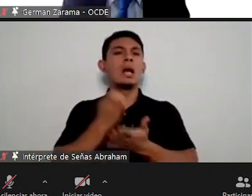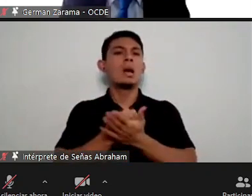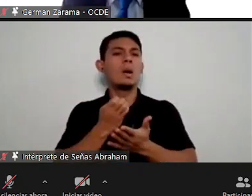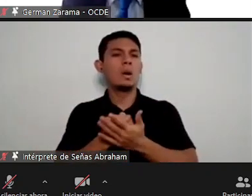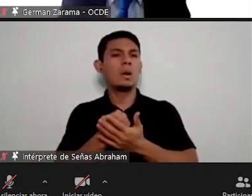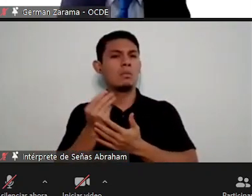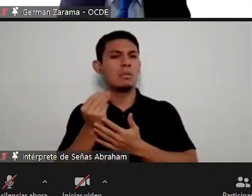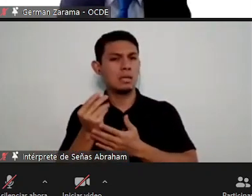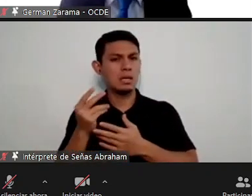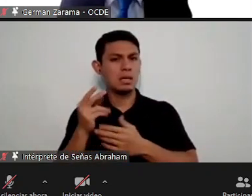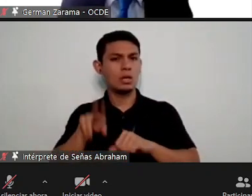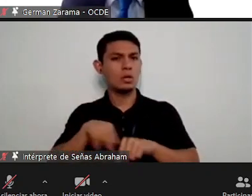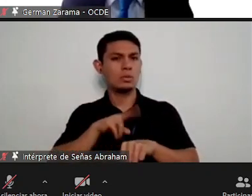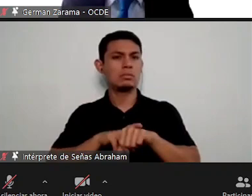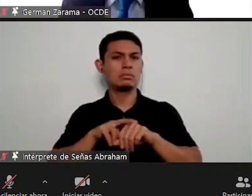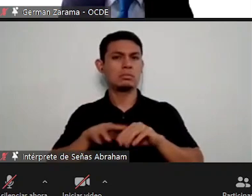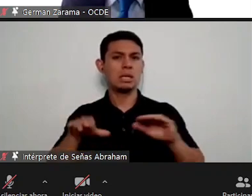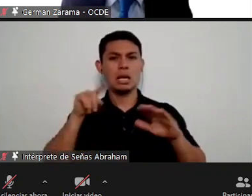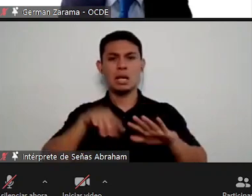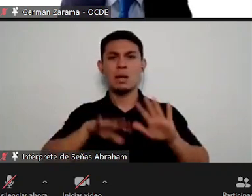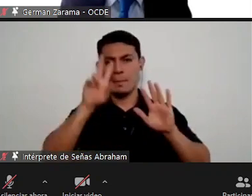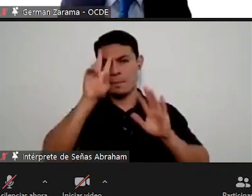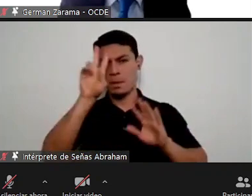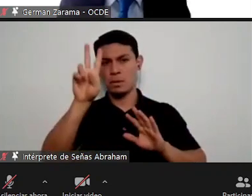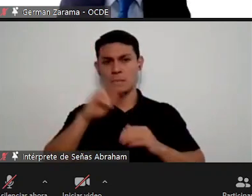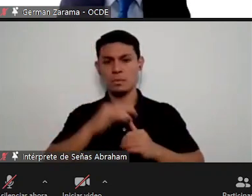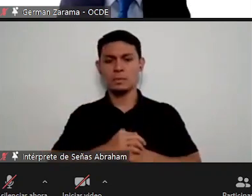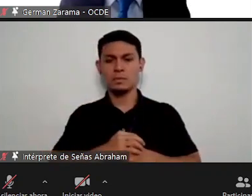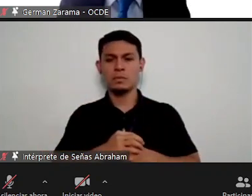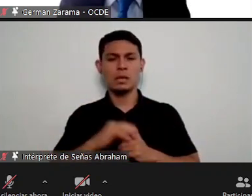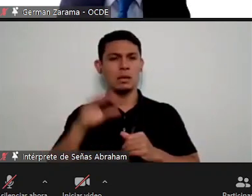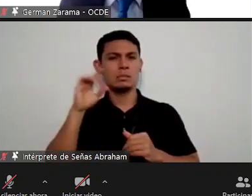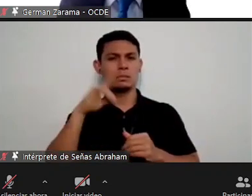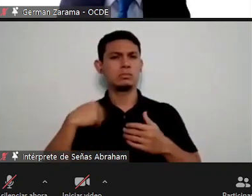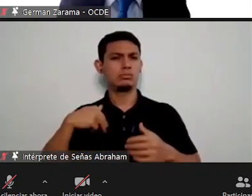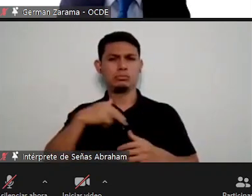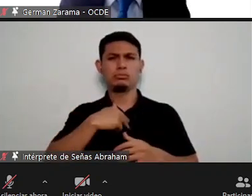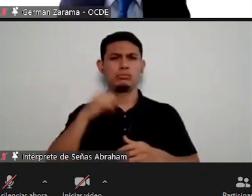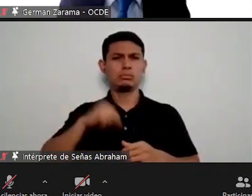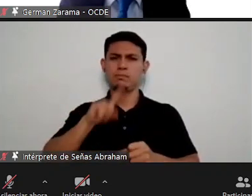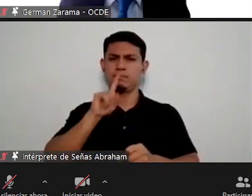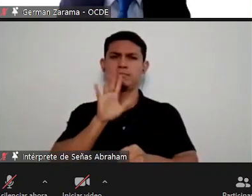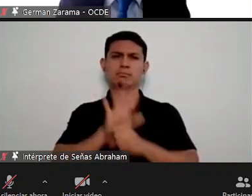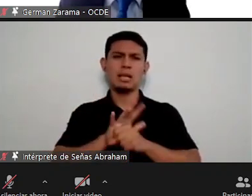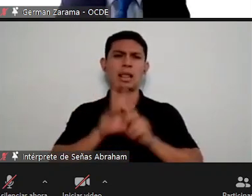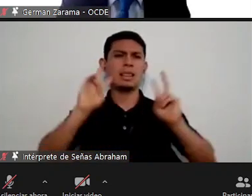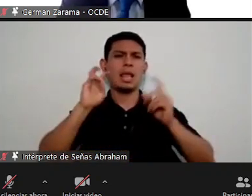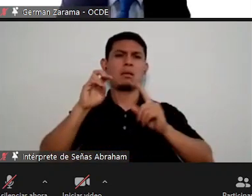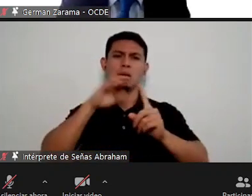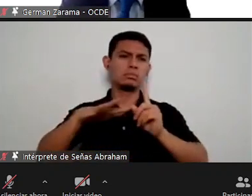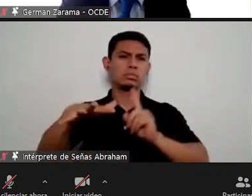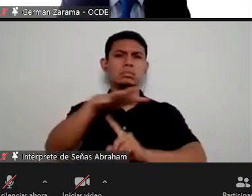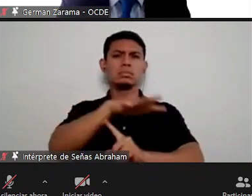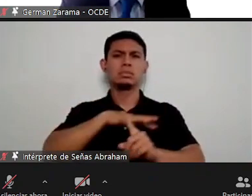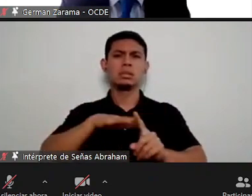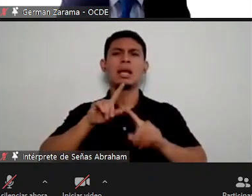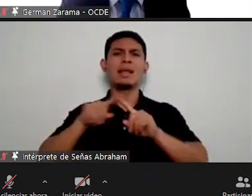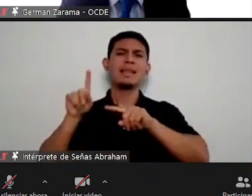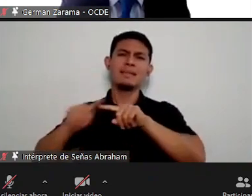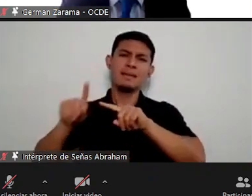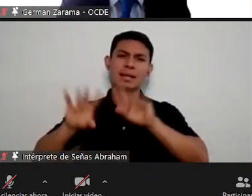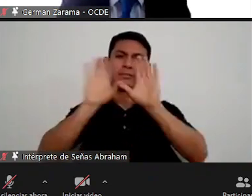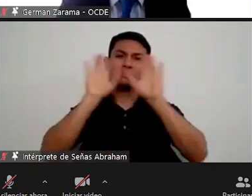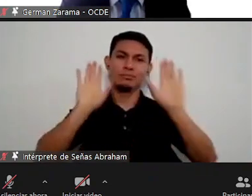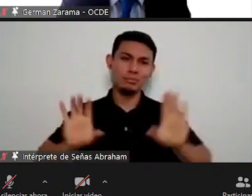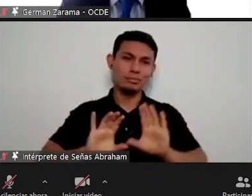this fact for circular economy in the country we are very committed with environmental